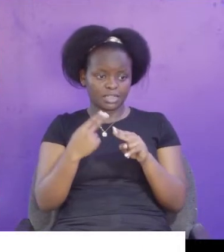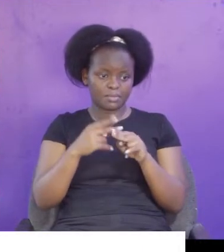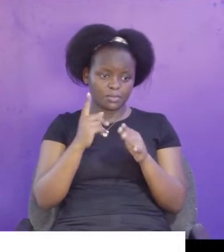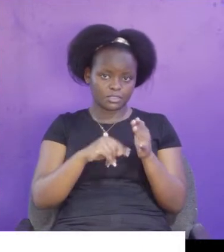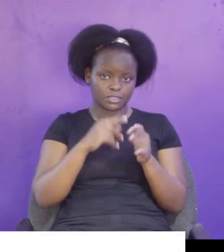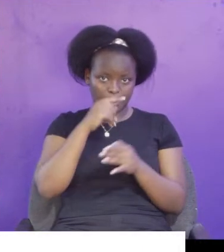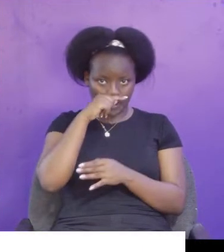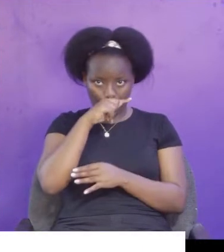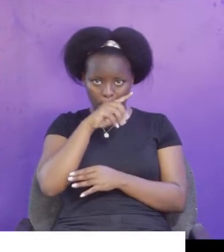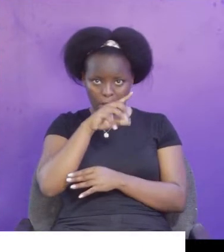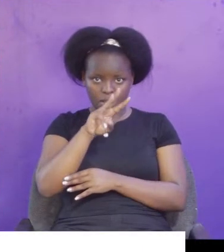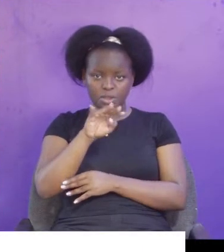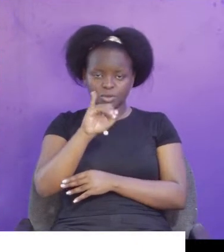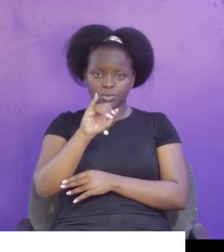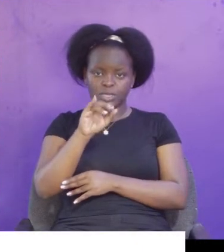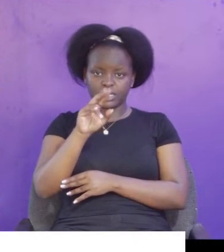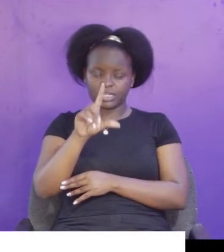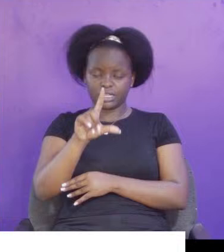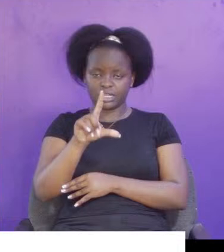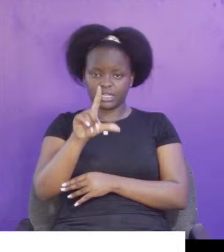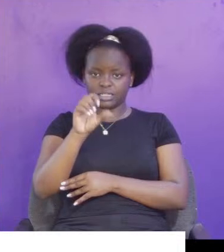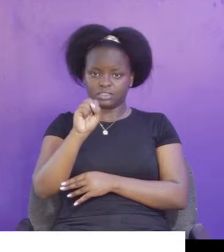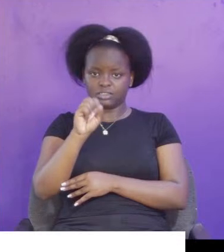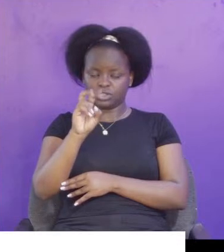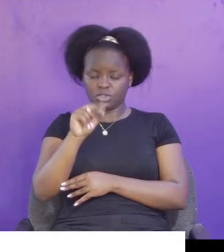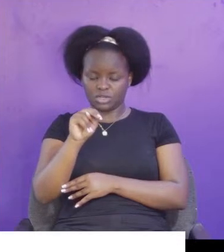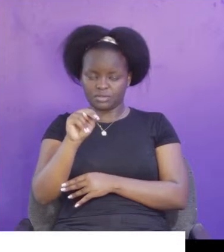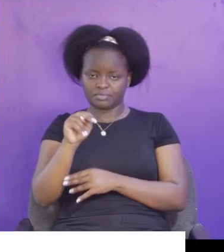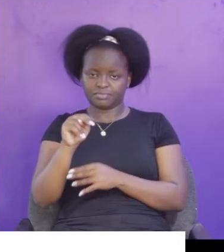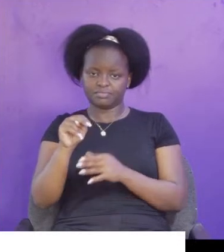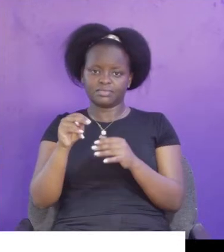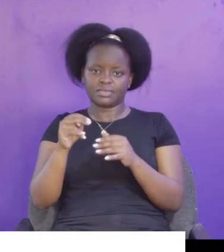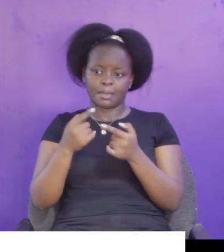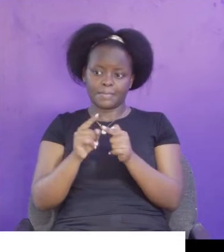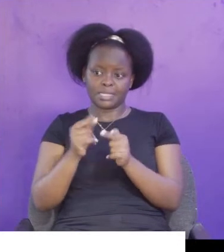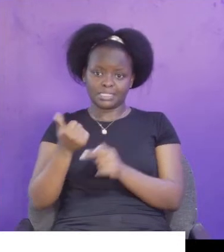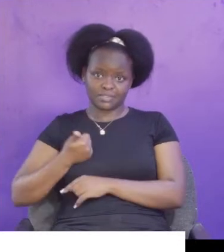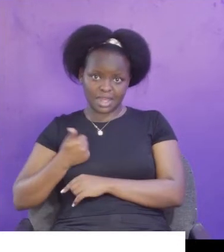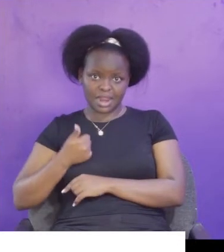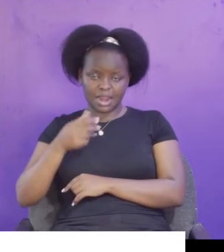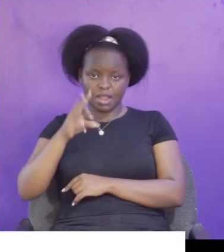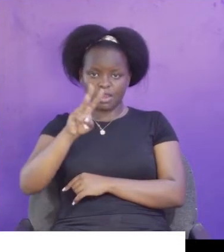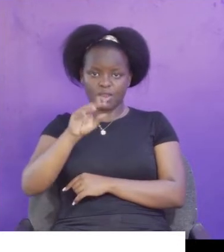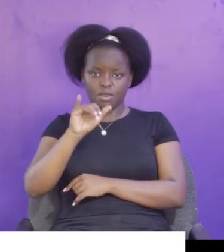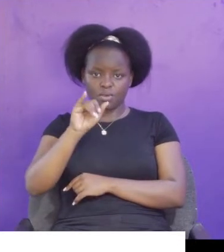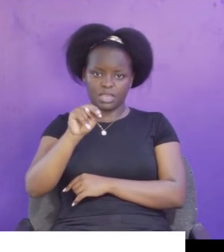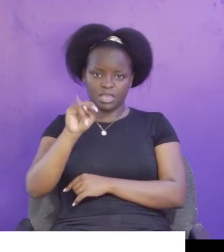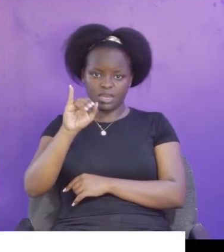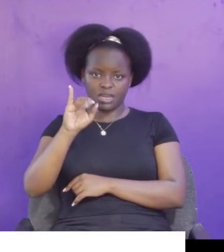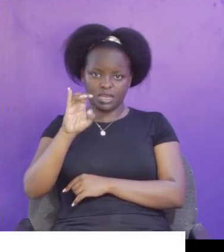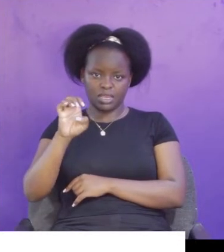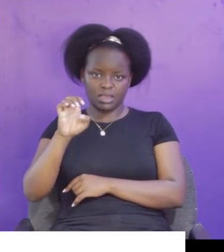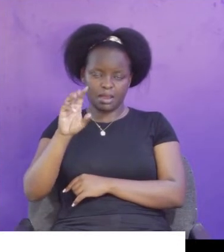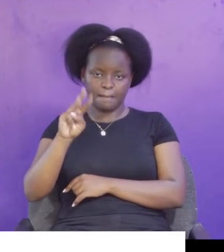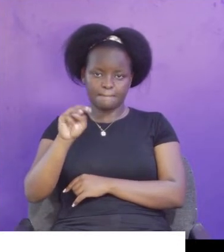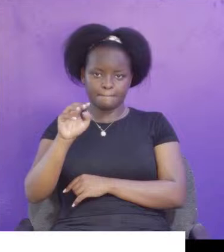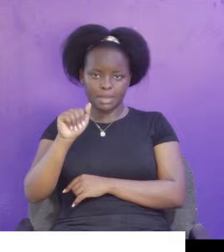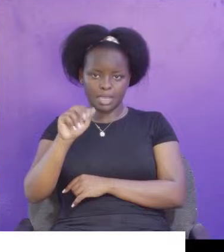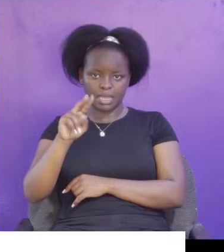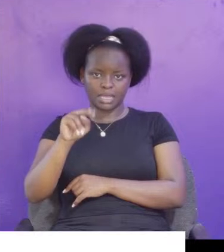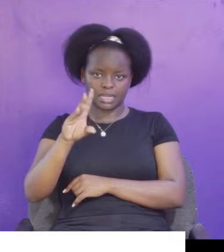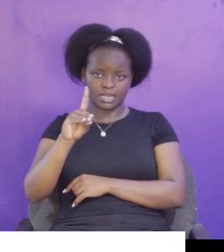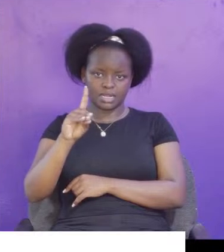Mandela. But if it's a girl, will be Winnie Mandela. And therefore, Winnie Mandela arrived. And that's the 4th child.